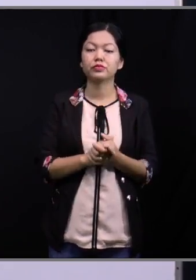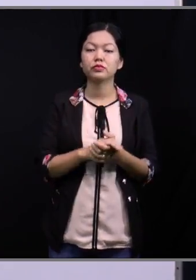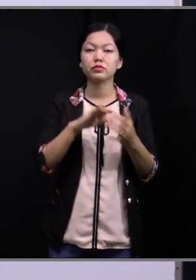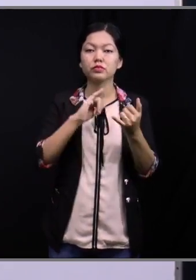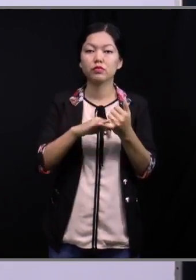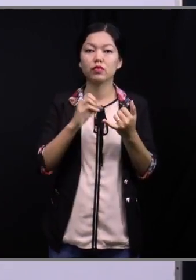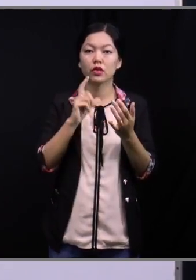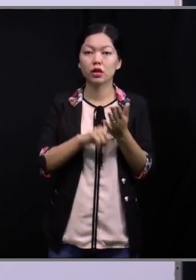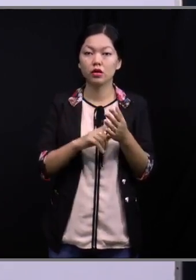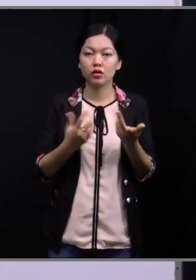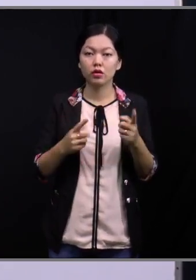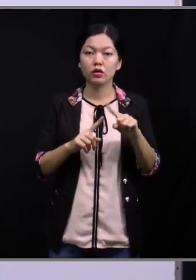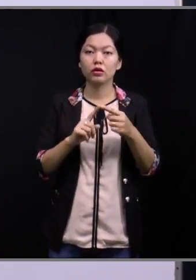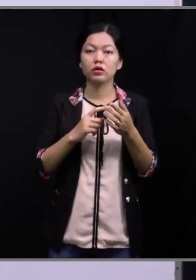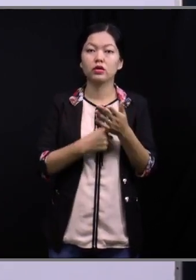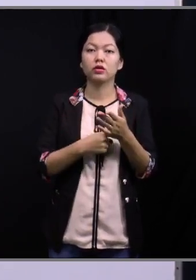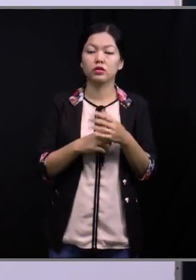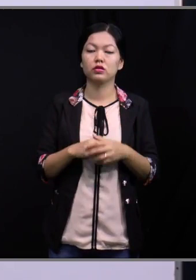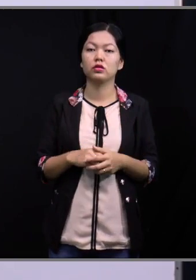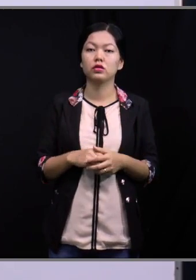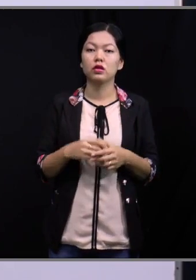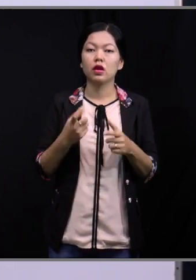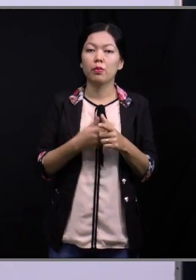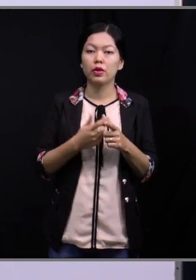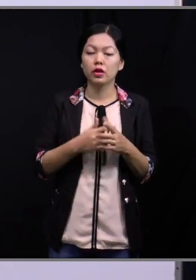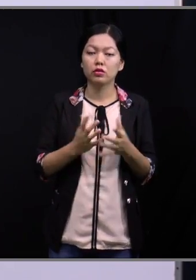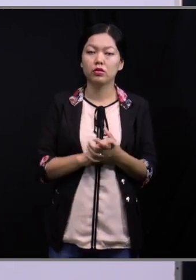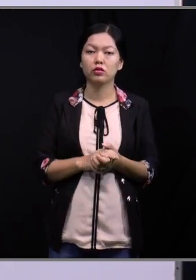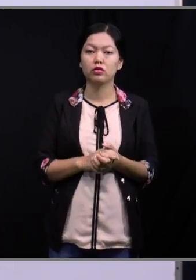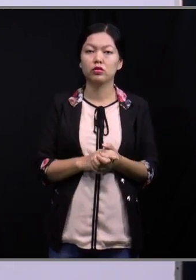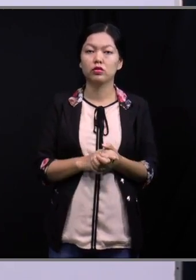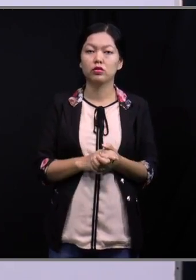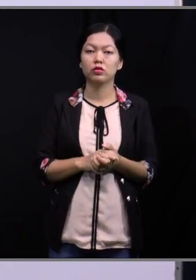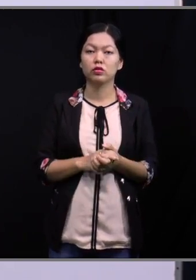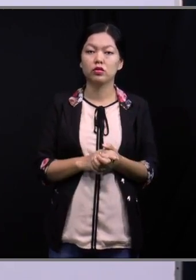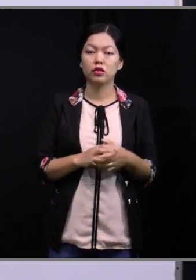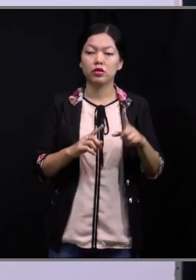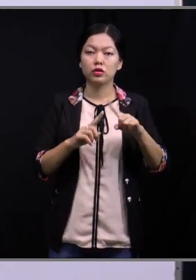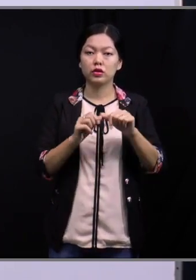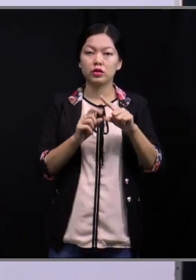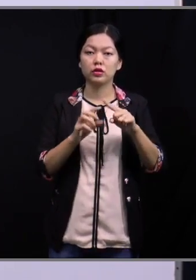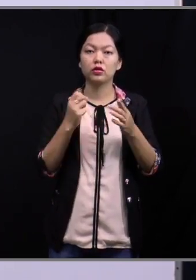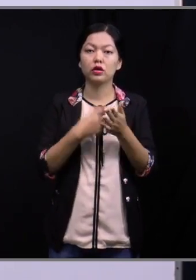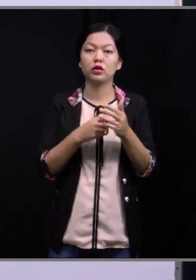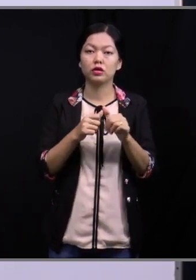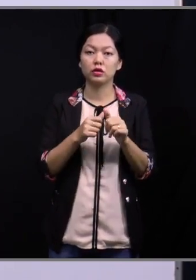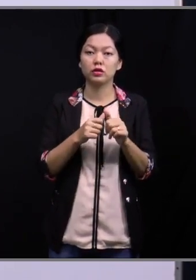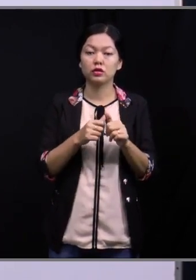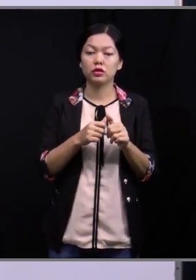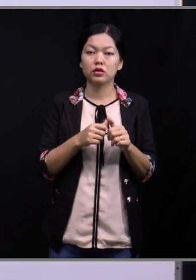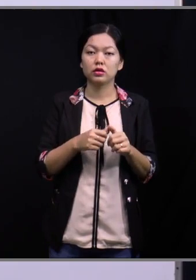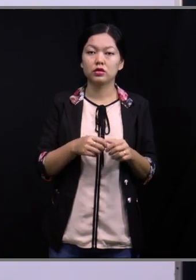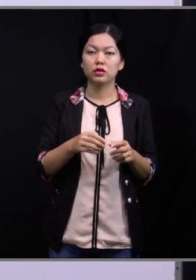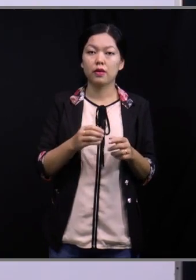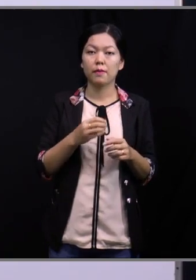even impatiens, the ornamental flower impatiens, the potato, or this Datura, this poisonous plant, they have